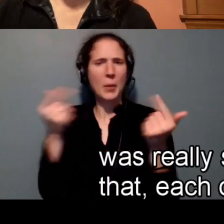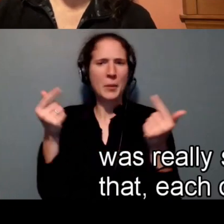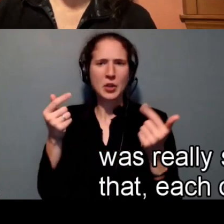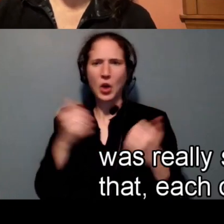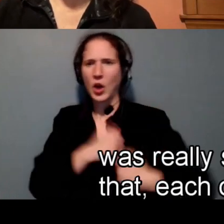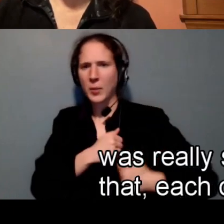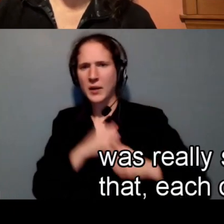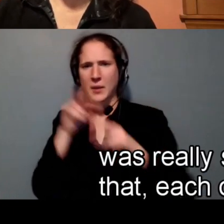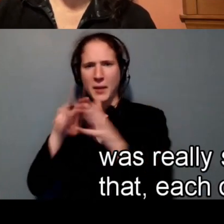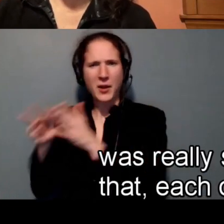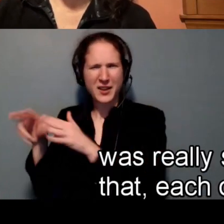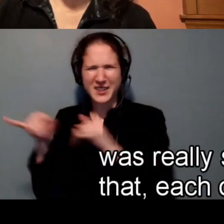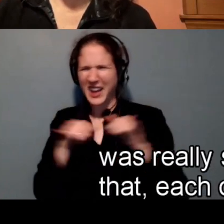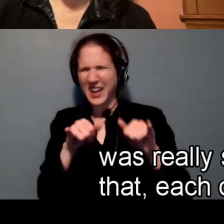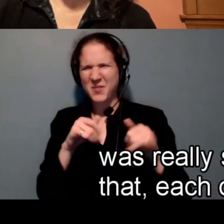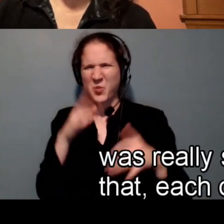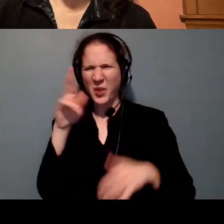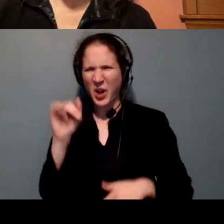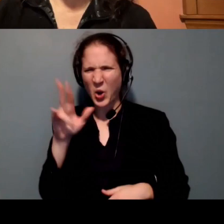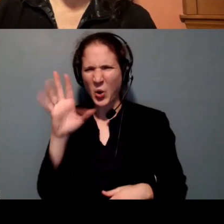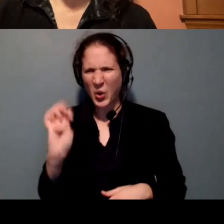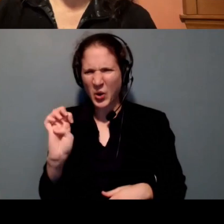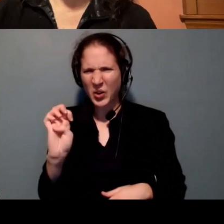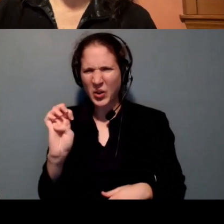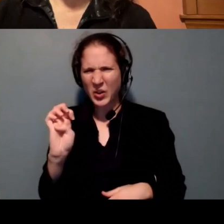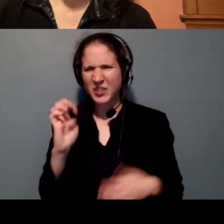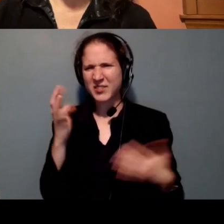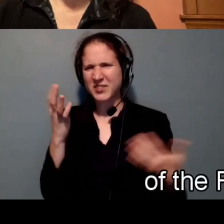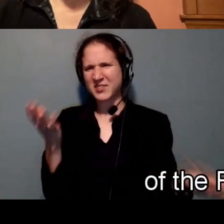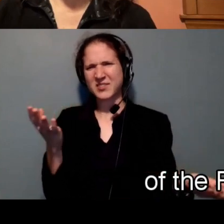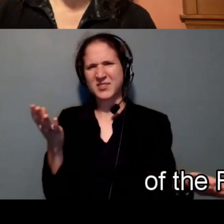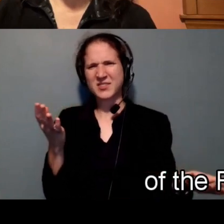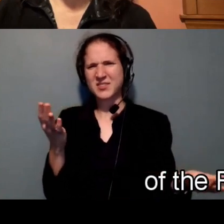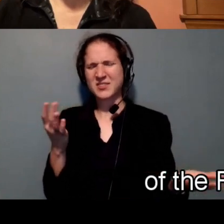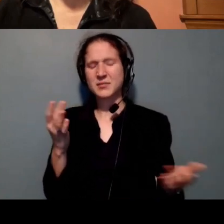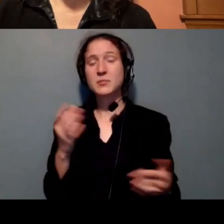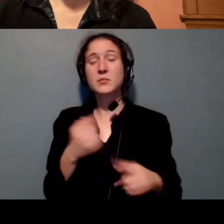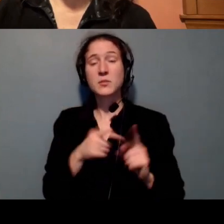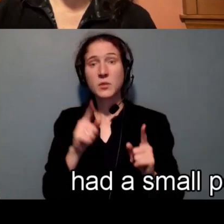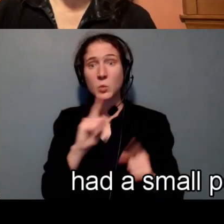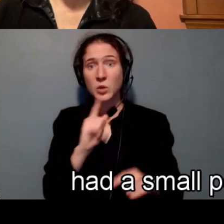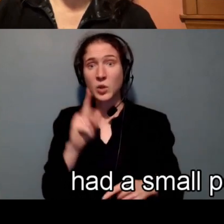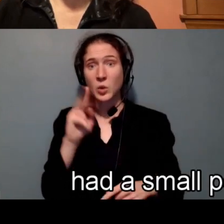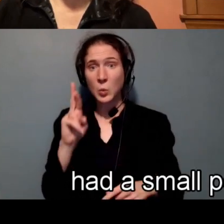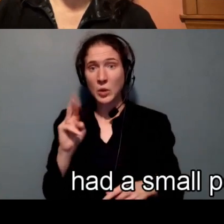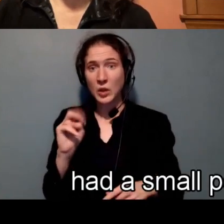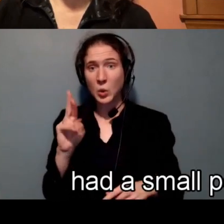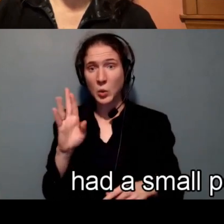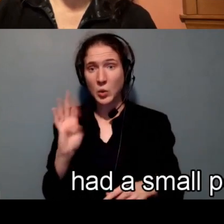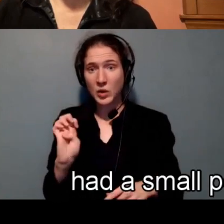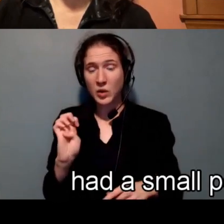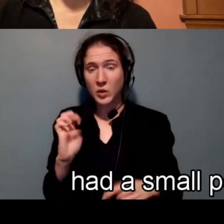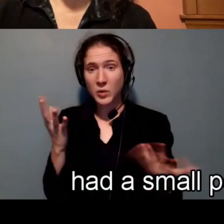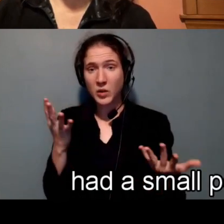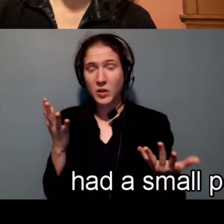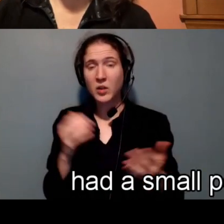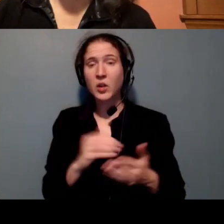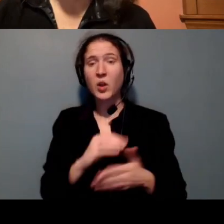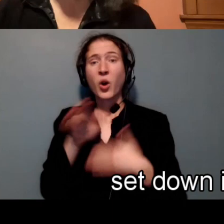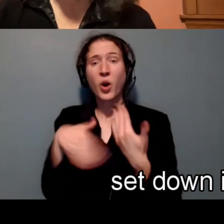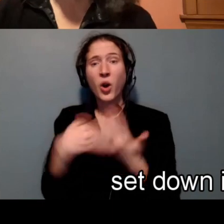strange was that each of the graves of the Russians had a small potted